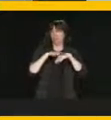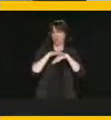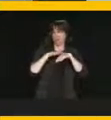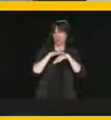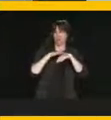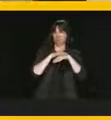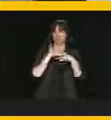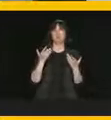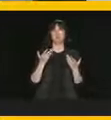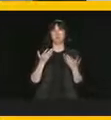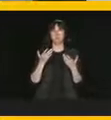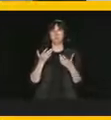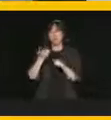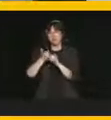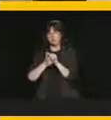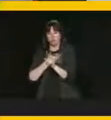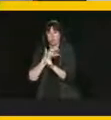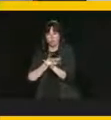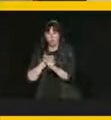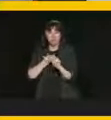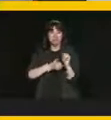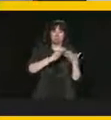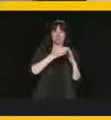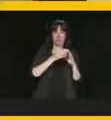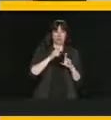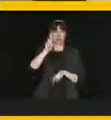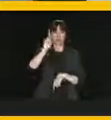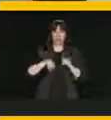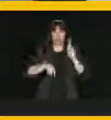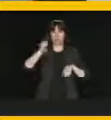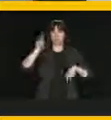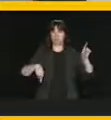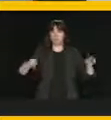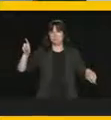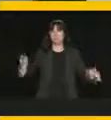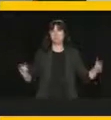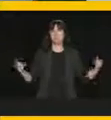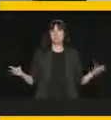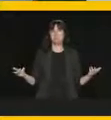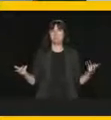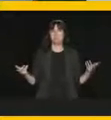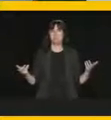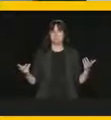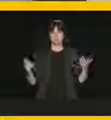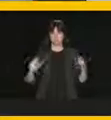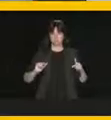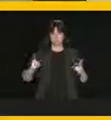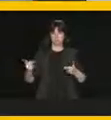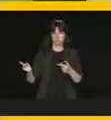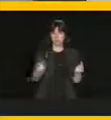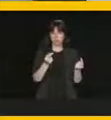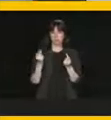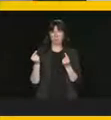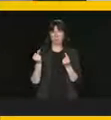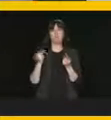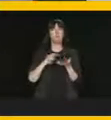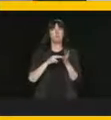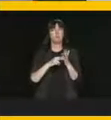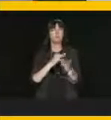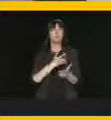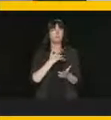different reality in every place across the country. And in terms of the different measures the provinces will bring in, well, they will make